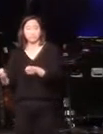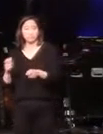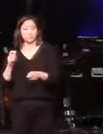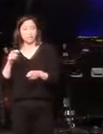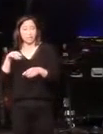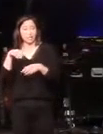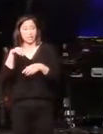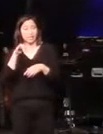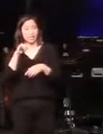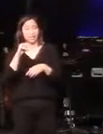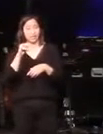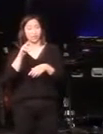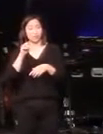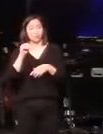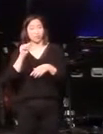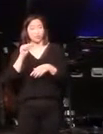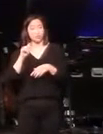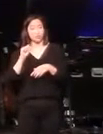I'm going to tell you this right now.